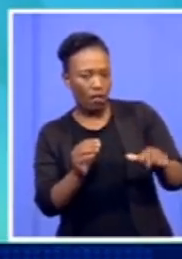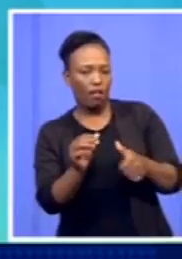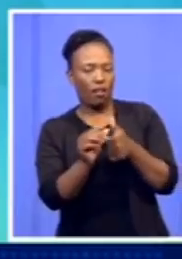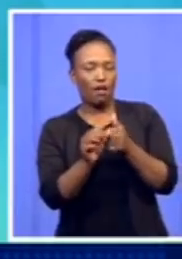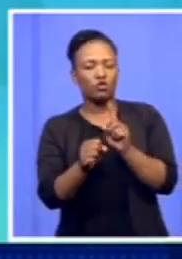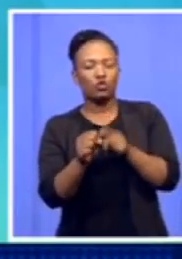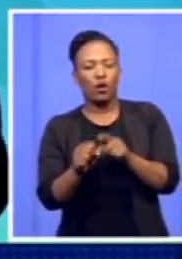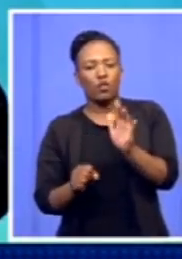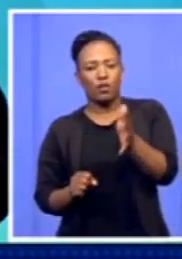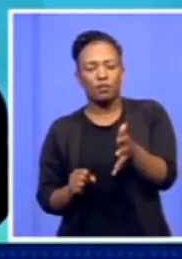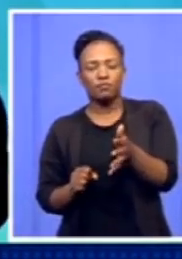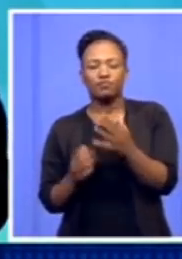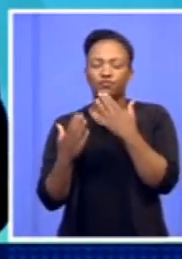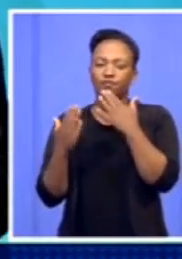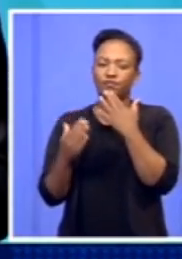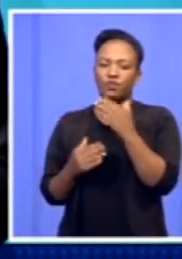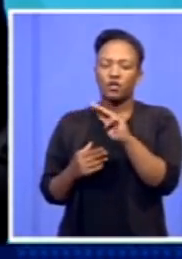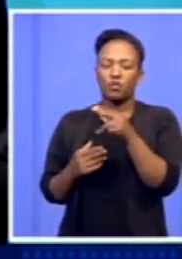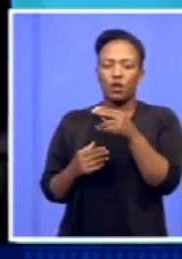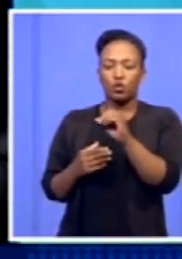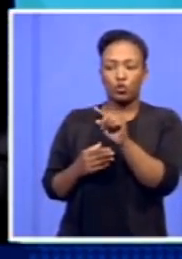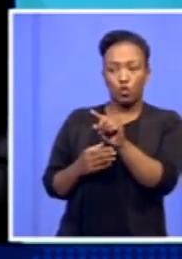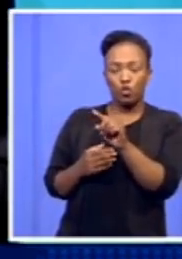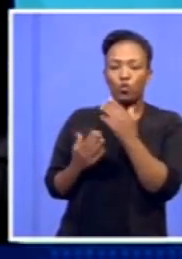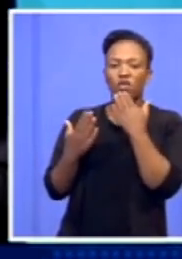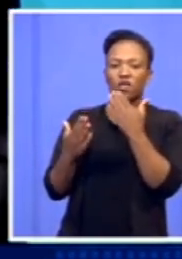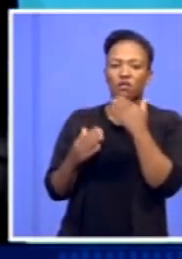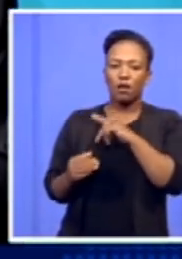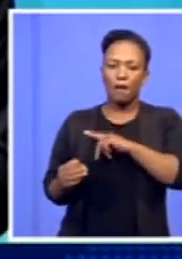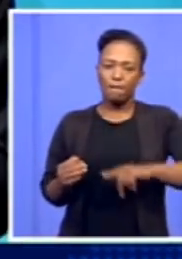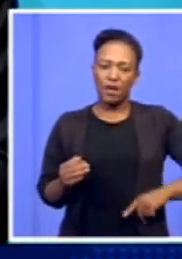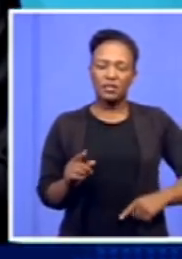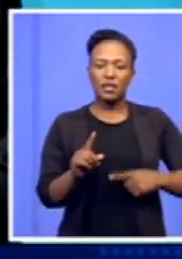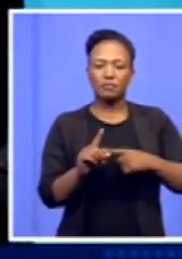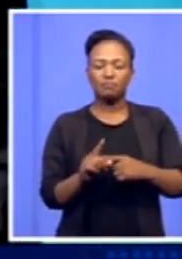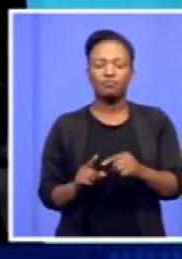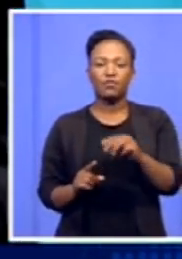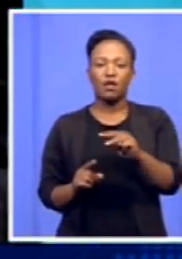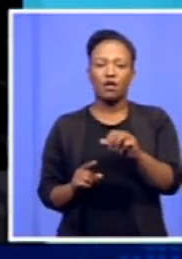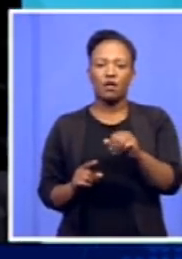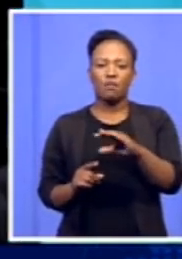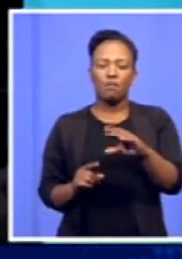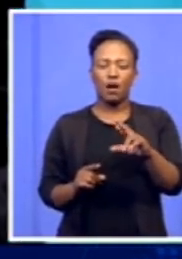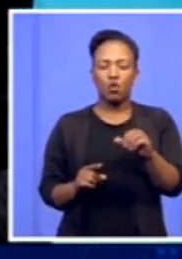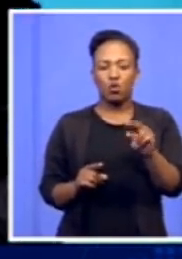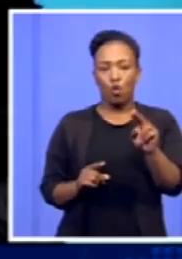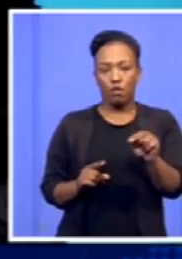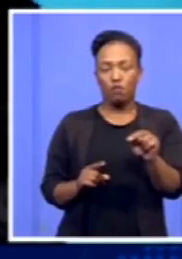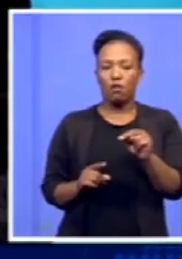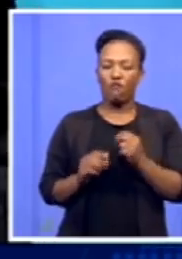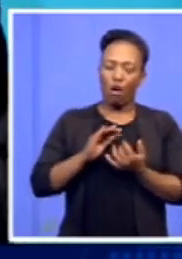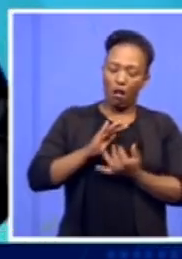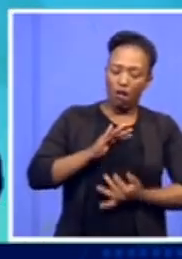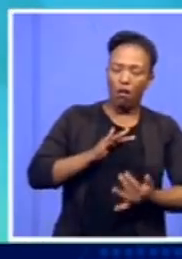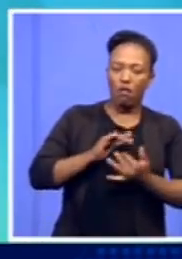WHO. We thank you, President Macron, for your passion, and indeed, our greatest gratitude also to Team Europe. Thank you very